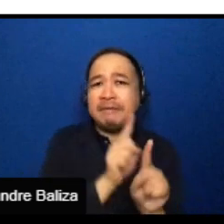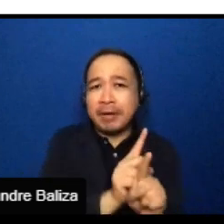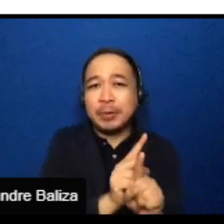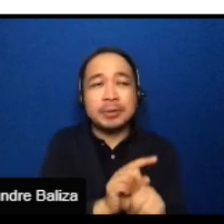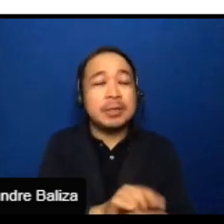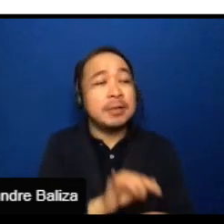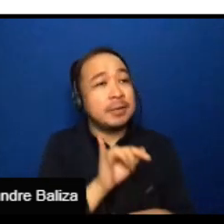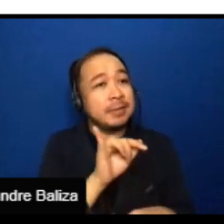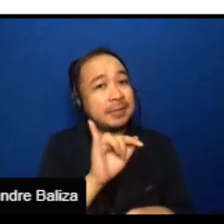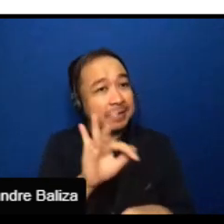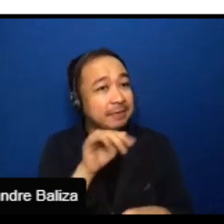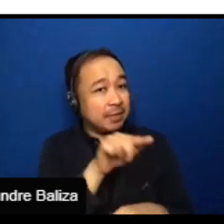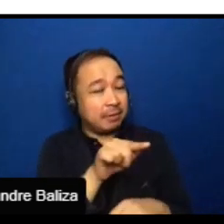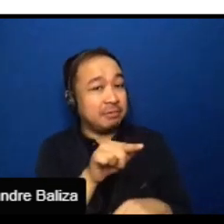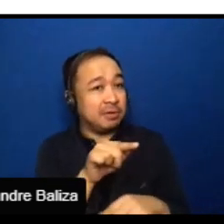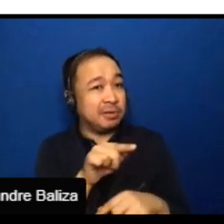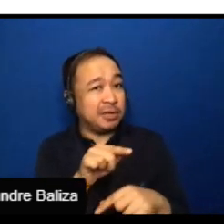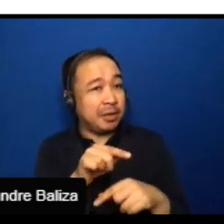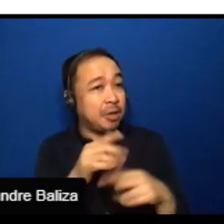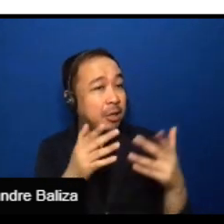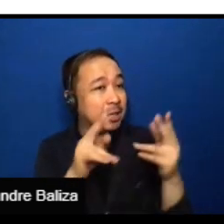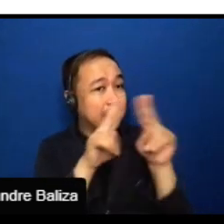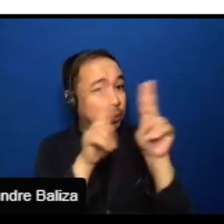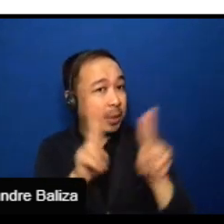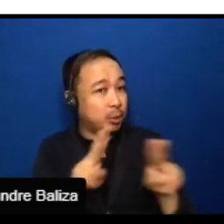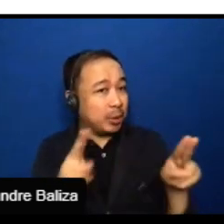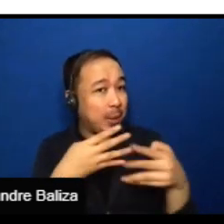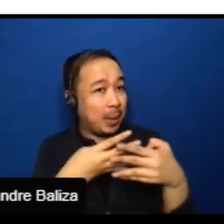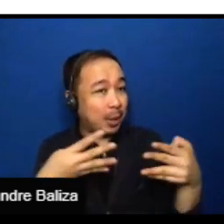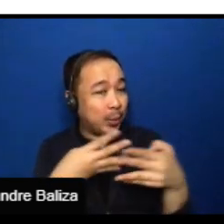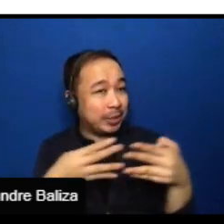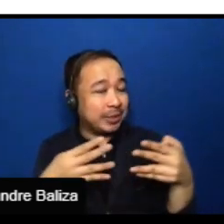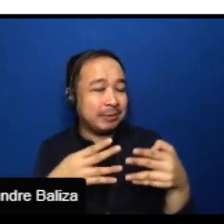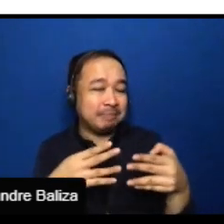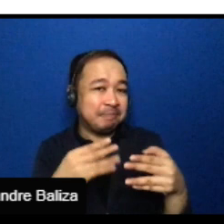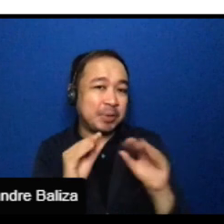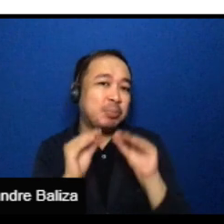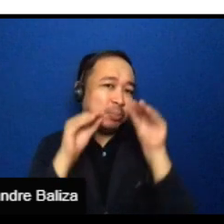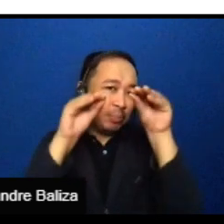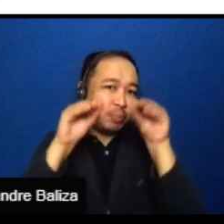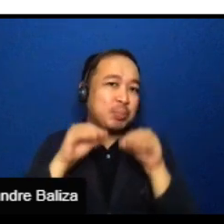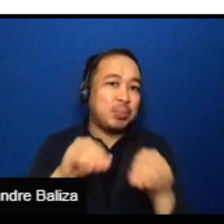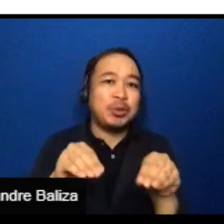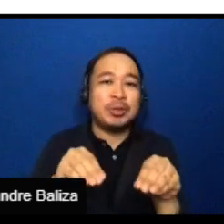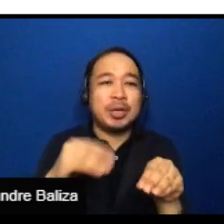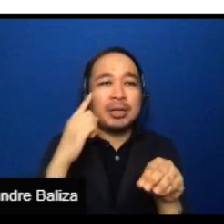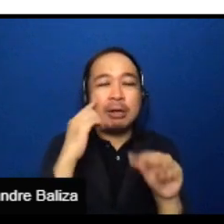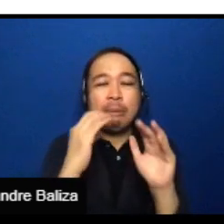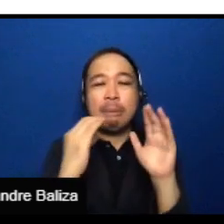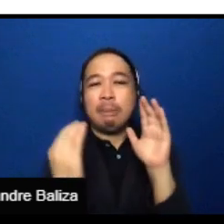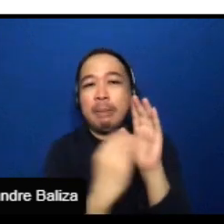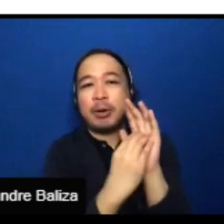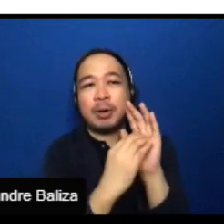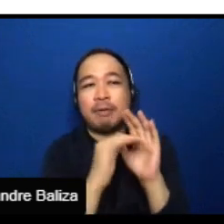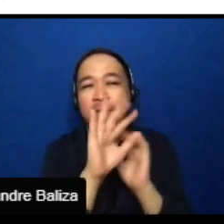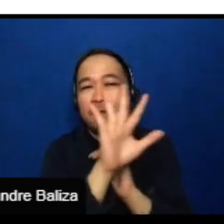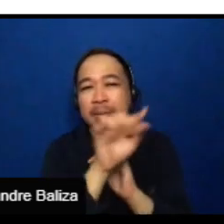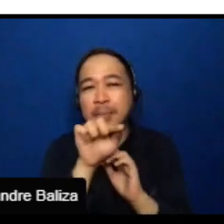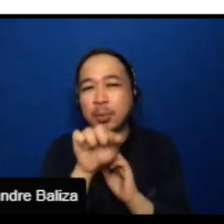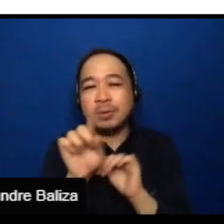the international language that we mentioned, that find the paragraph 5.6,